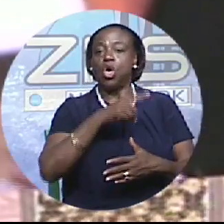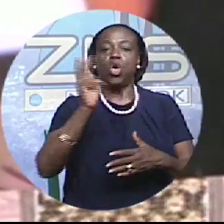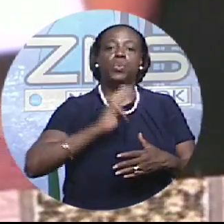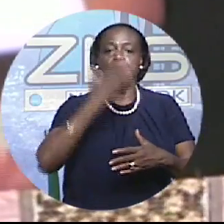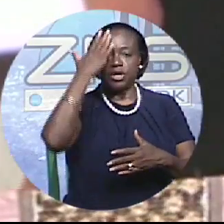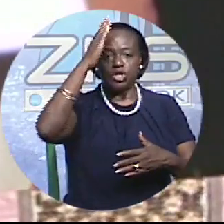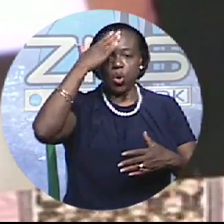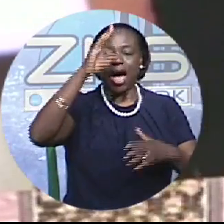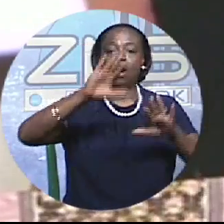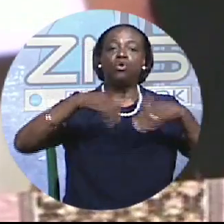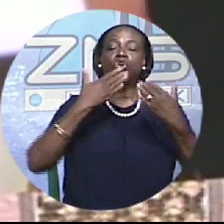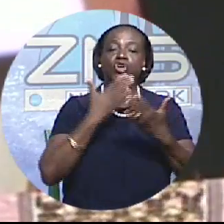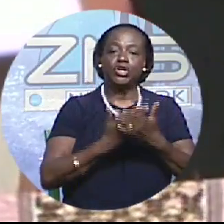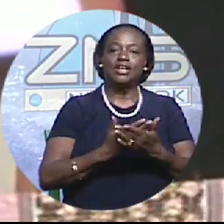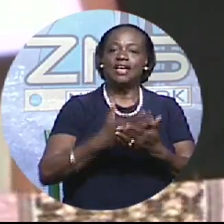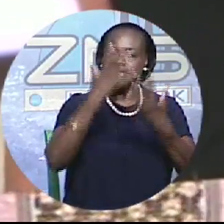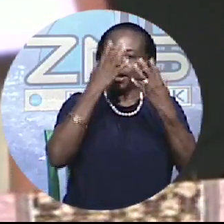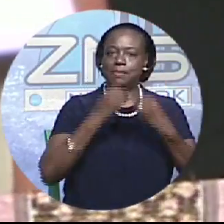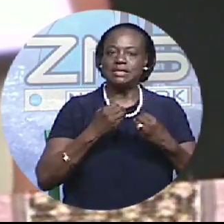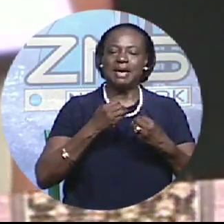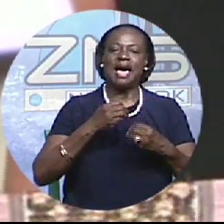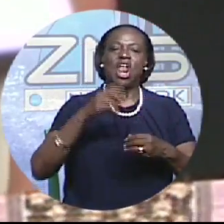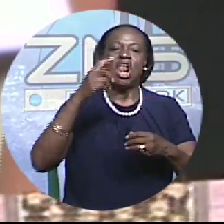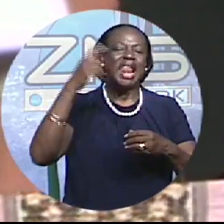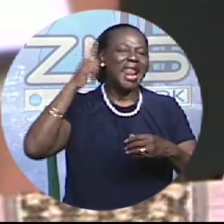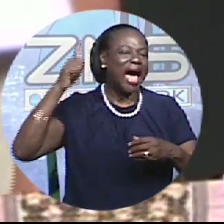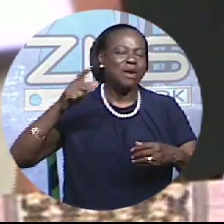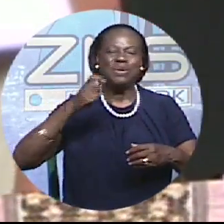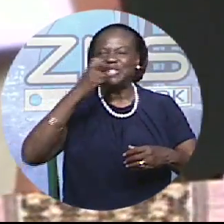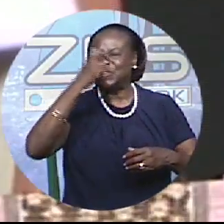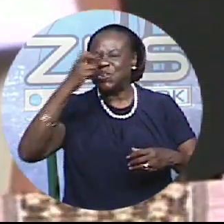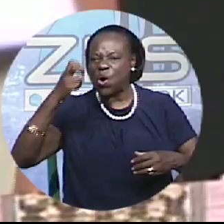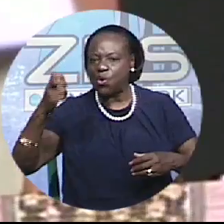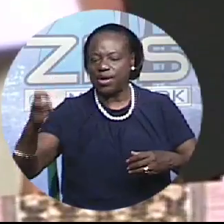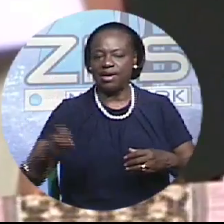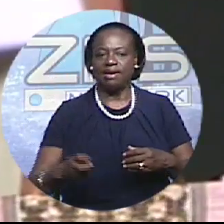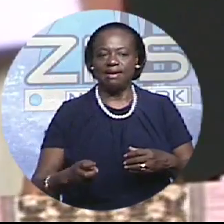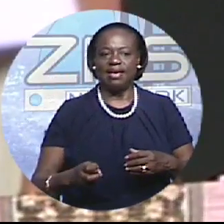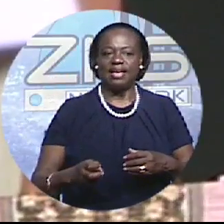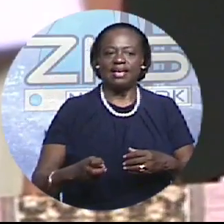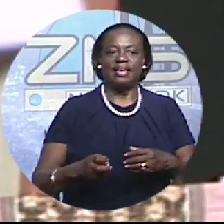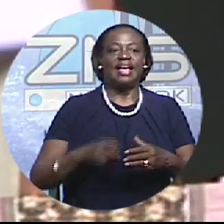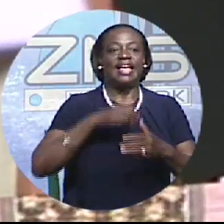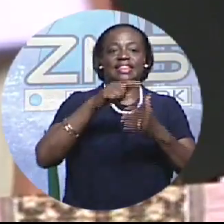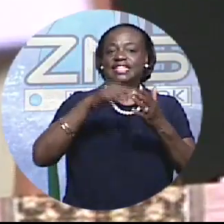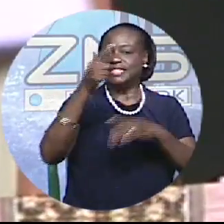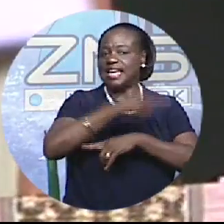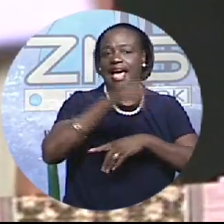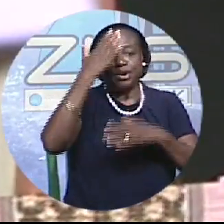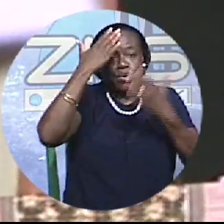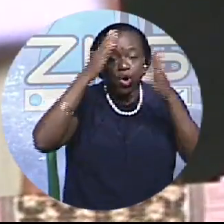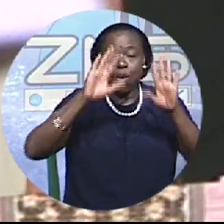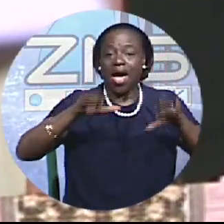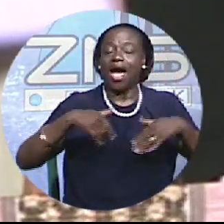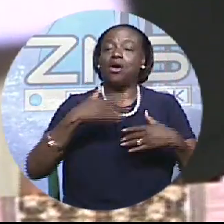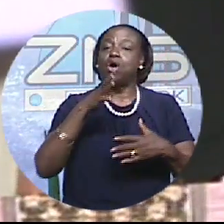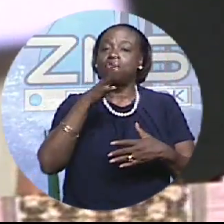was based on how loud he was snoring. We to this day still don't know how Grammy managed every